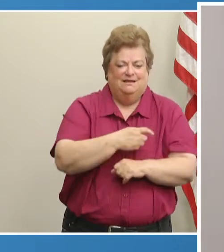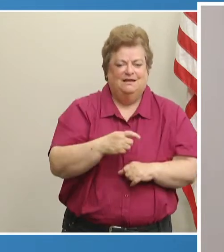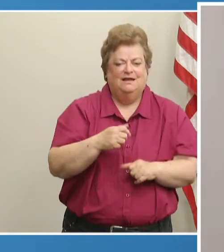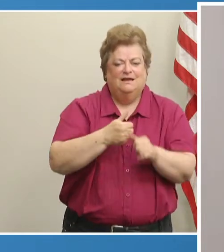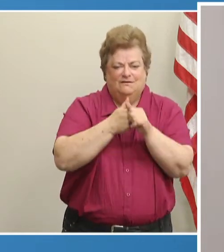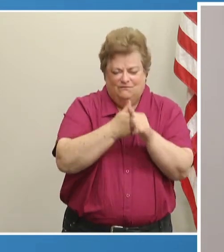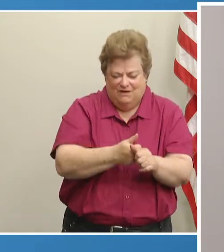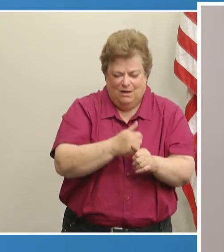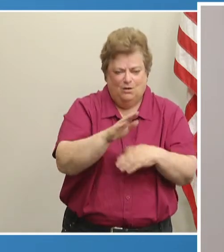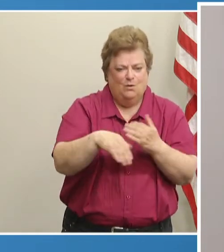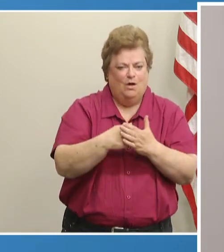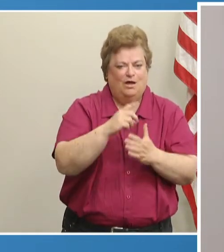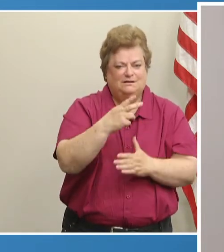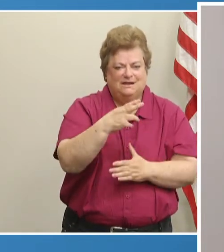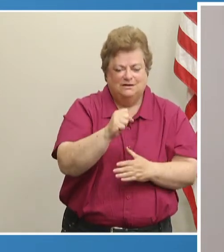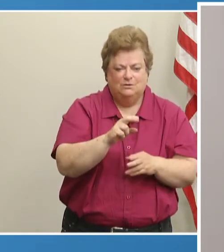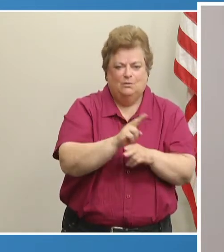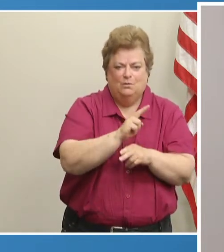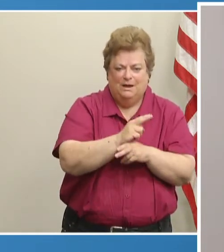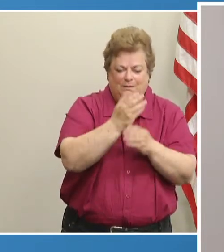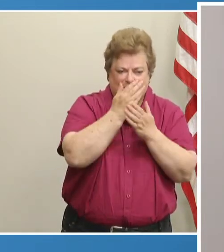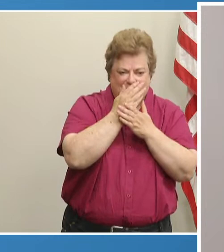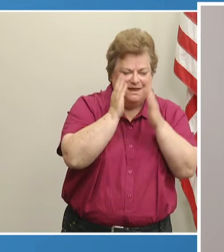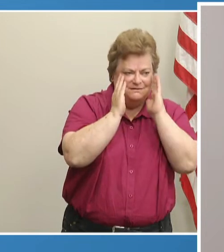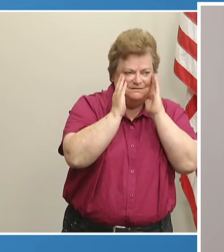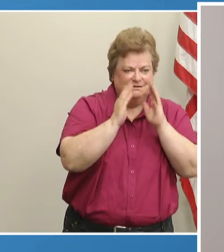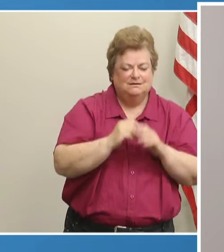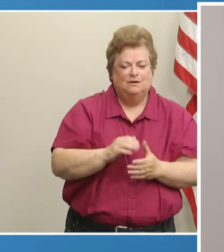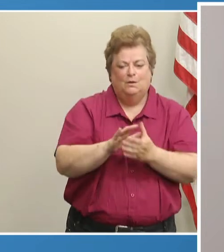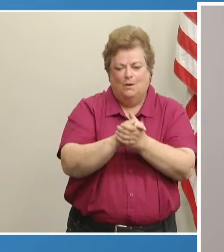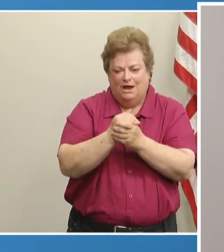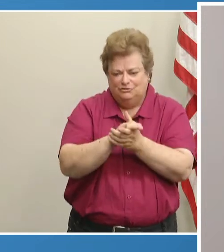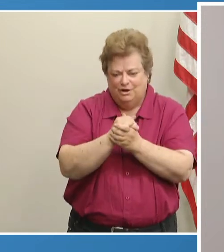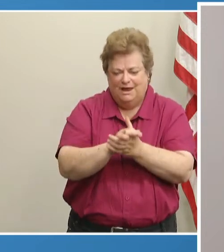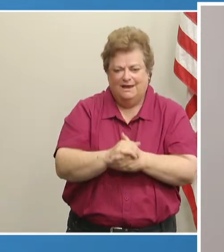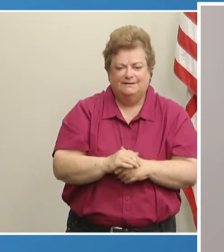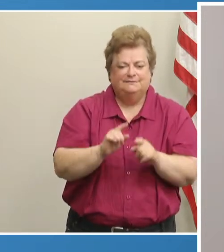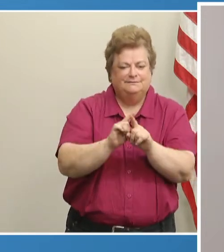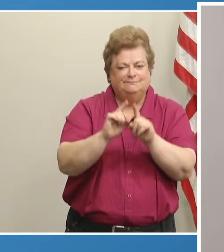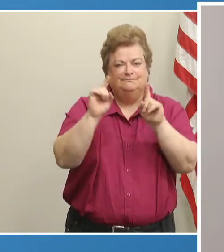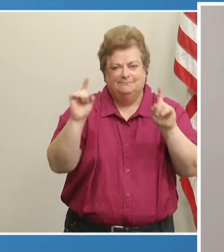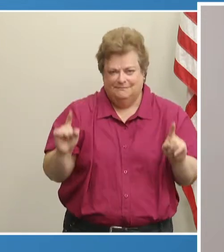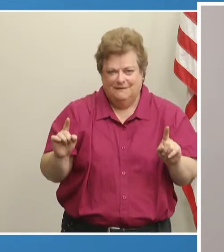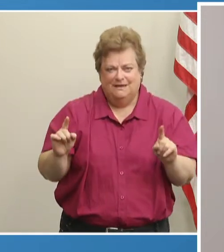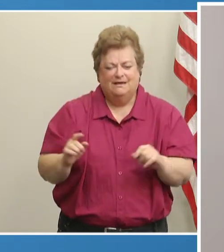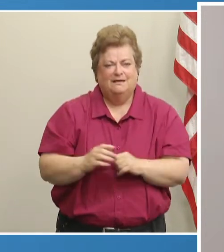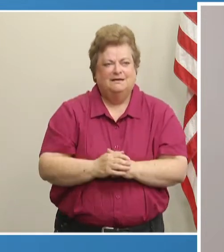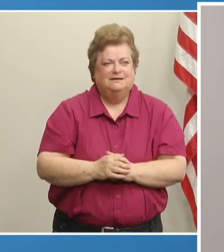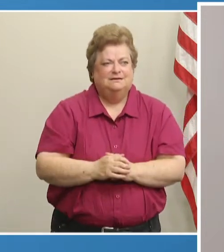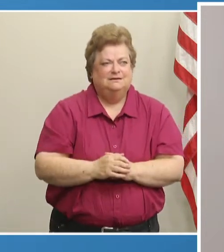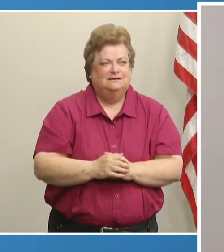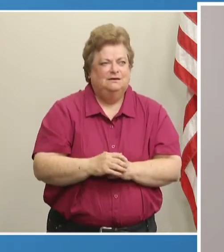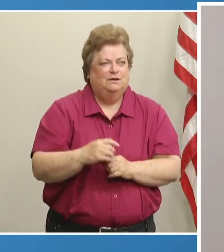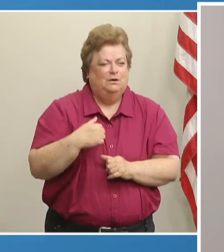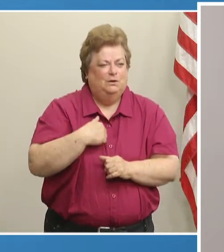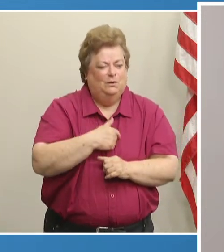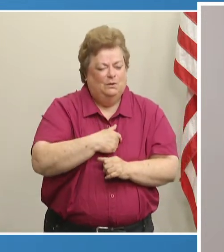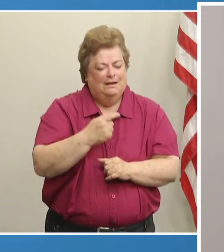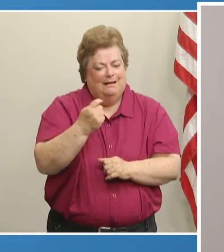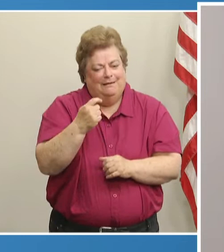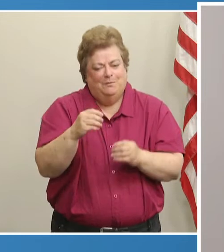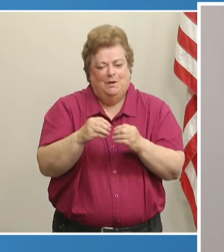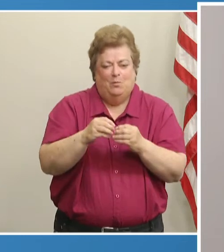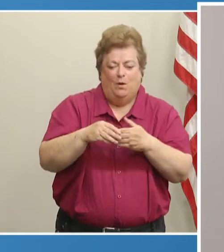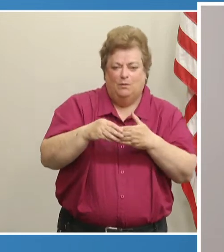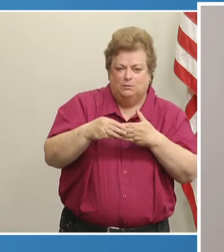the DHMs, wear masks, you know, we go wash hands, socially distance. You know, we're getting some more leeway right now